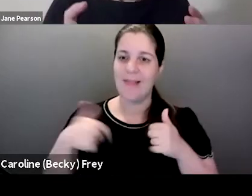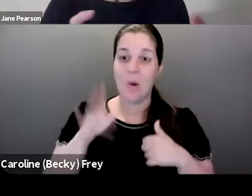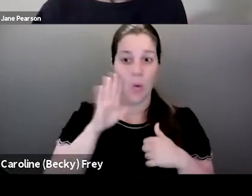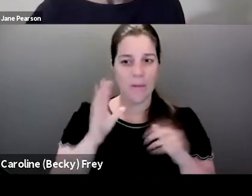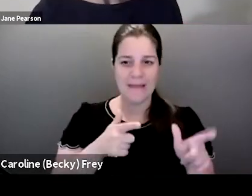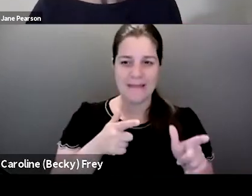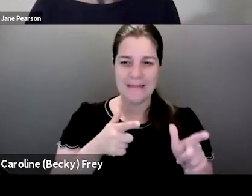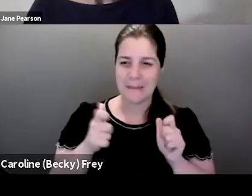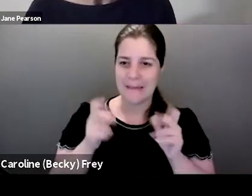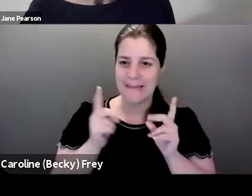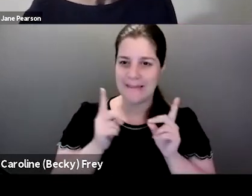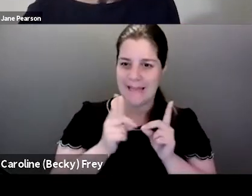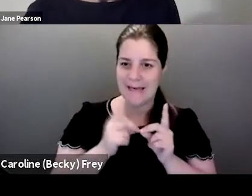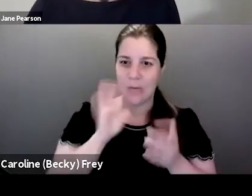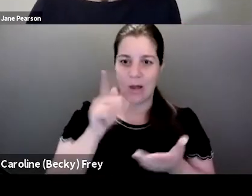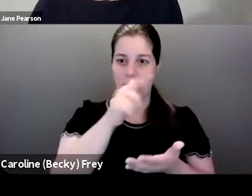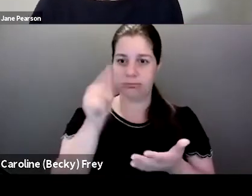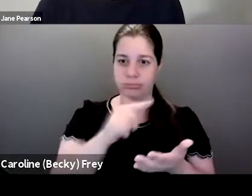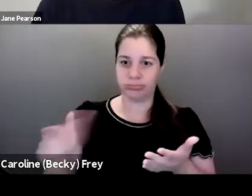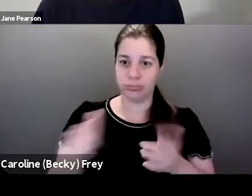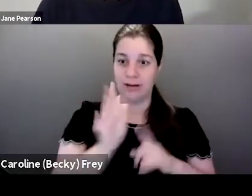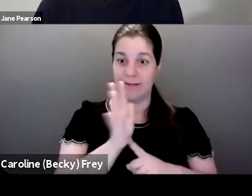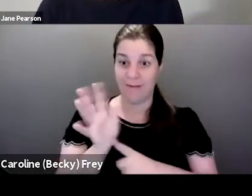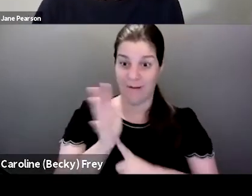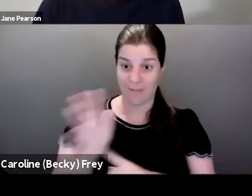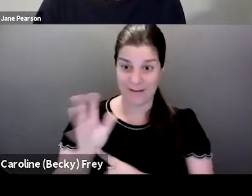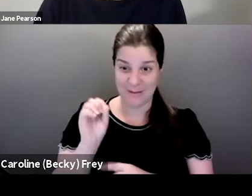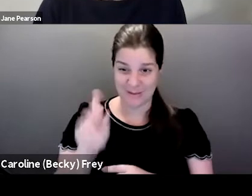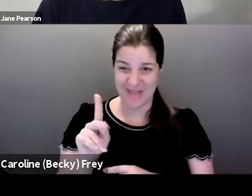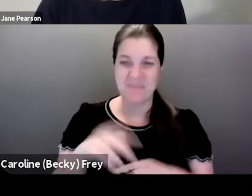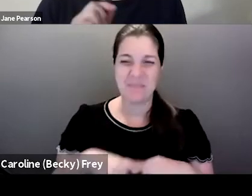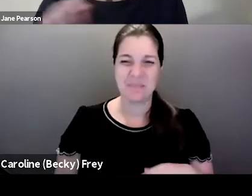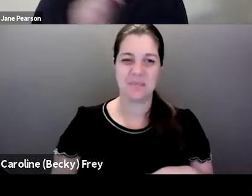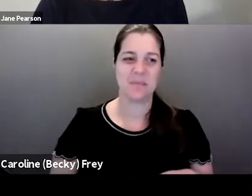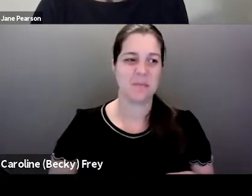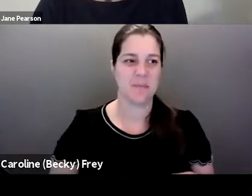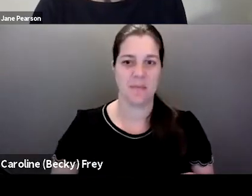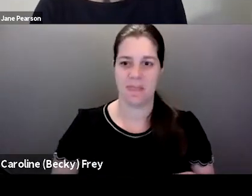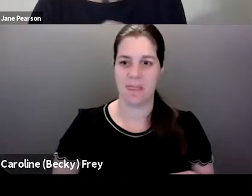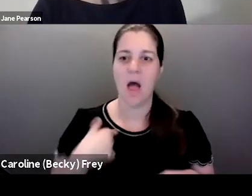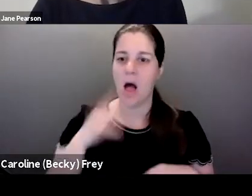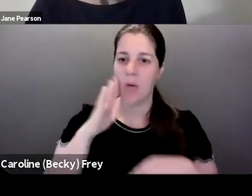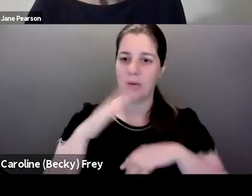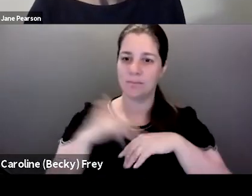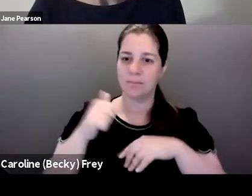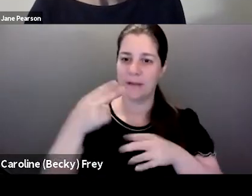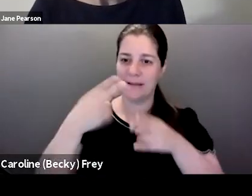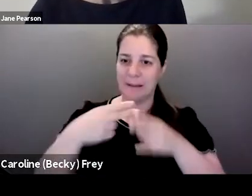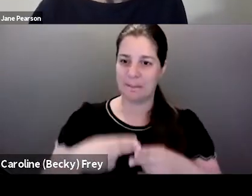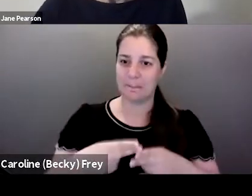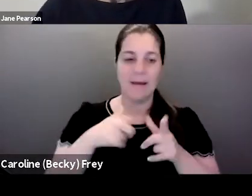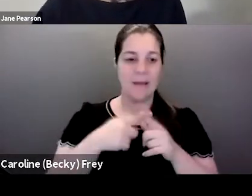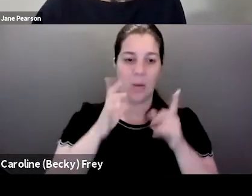where you've got 5 minutes. So first up is Mei Ye, and let's just go and I'll just announce the next person as we